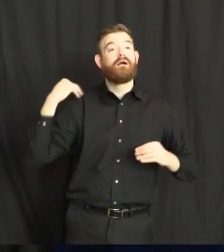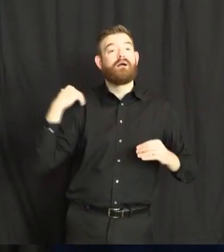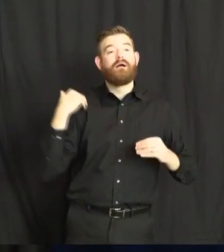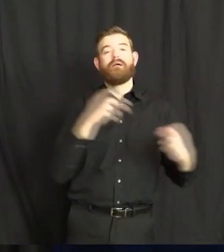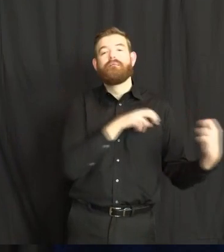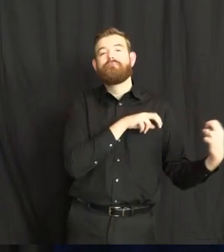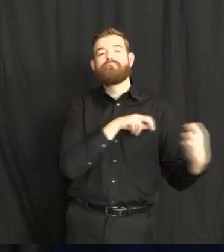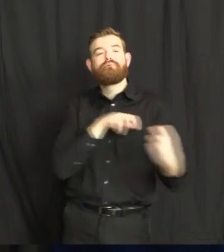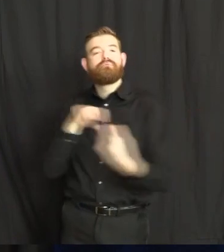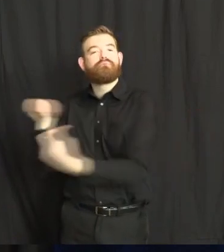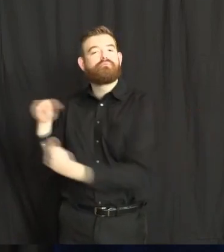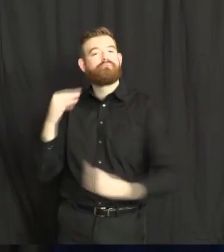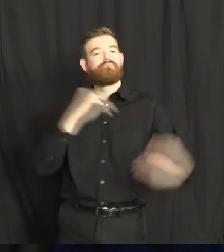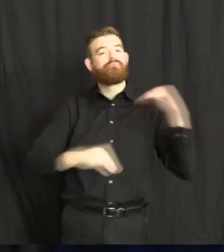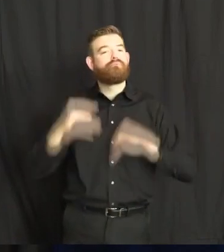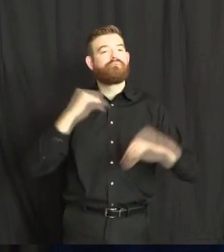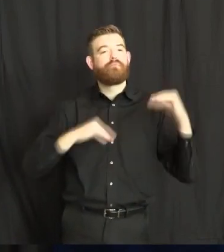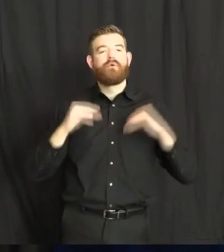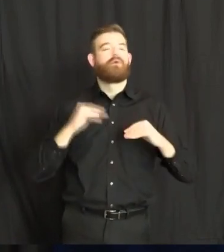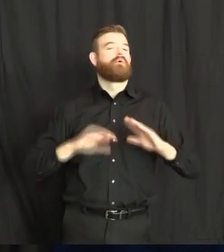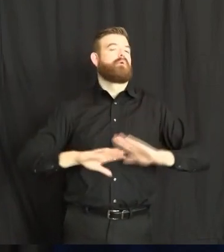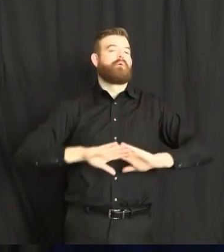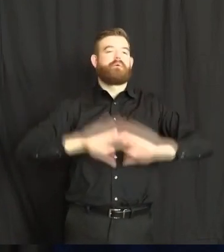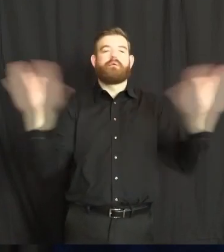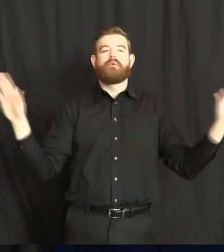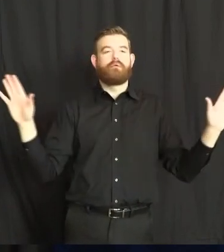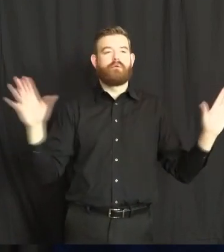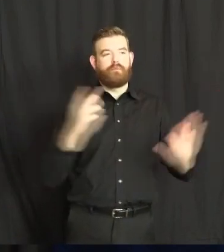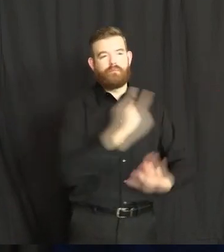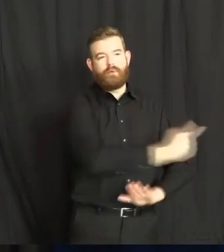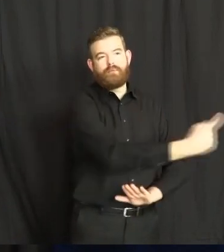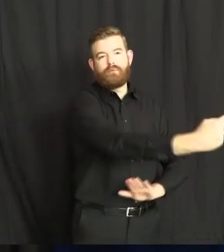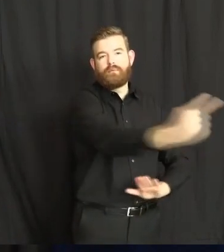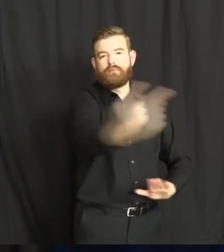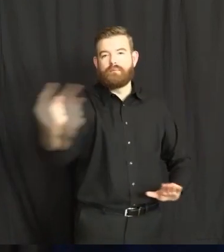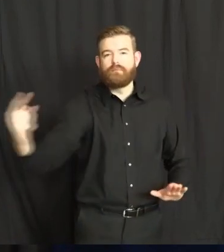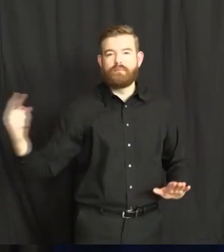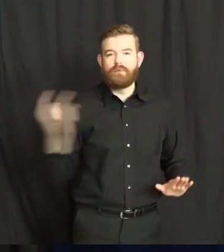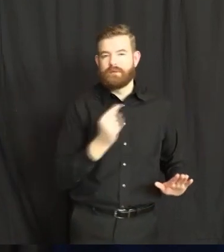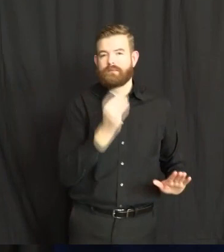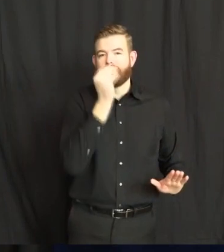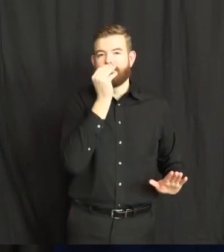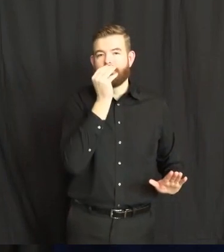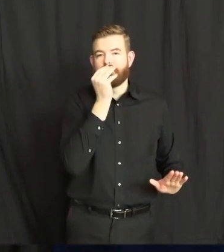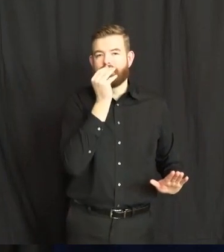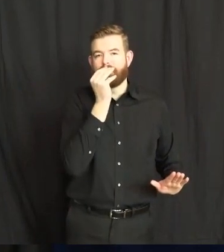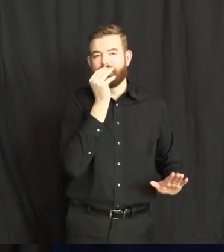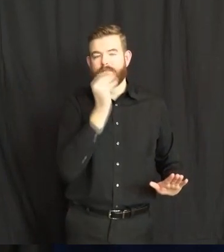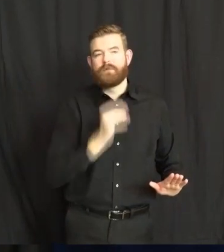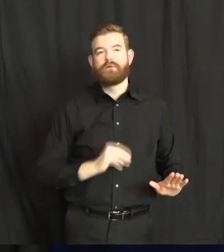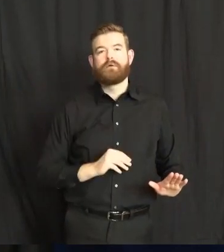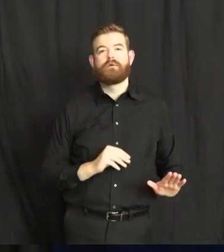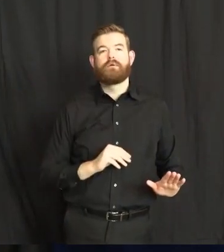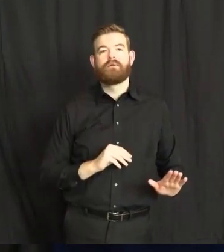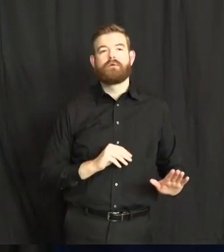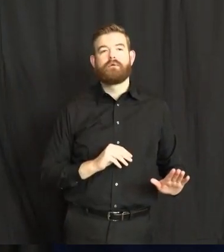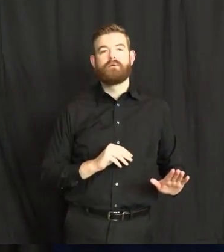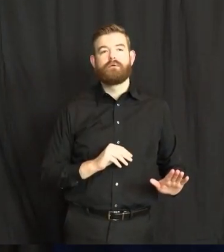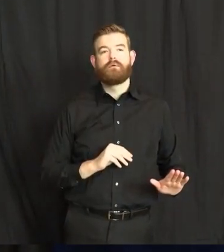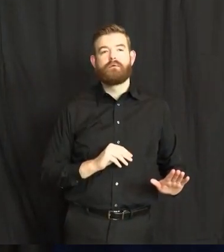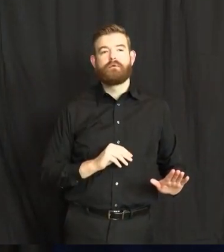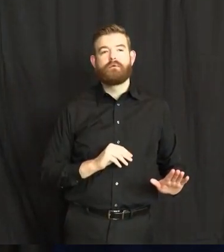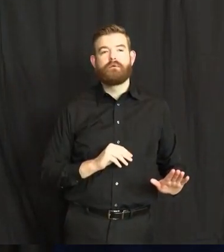to the extent that we can. And another thing that we've done is that we take a look at our transports in and out of